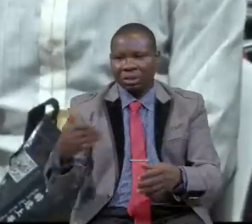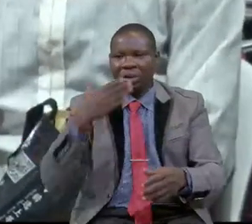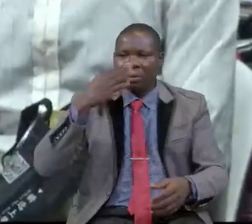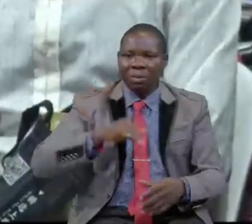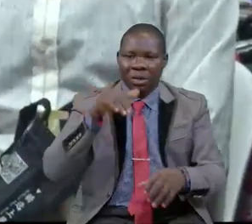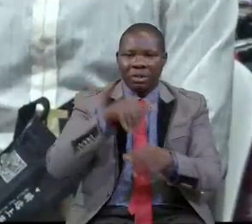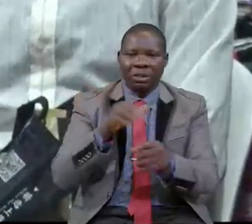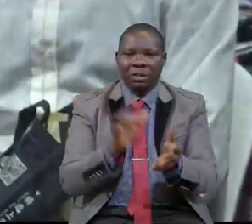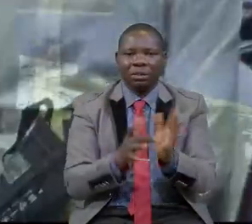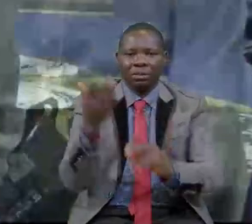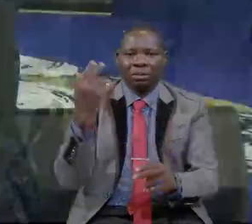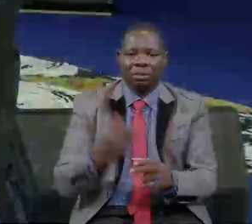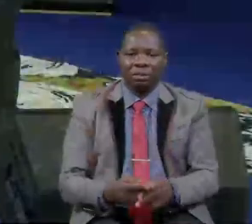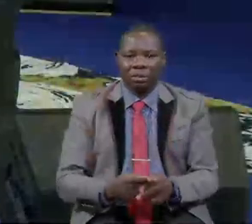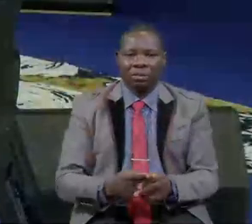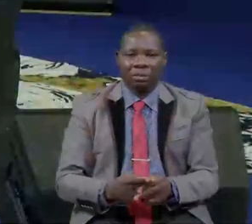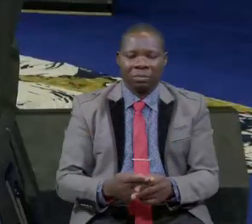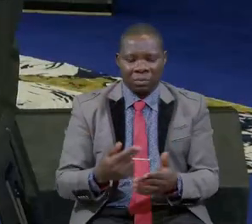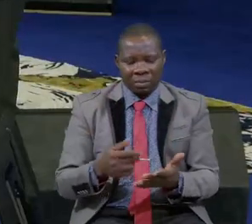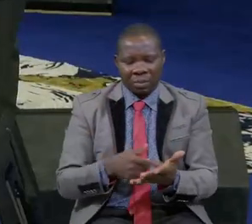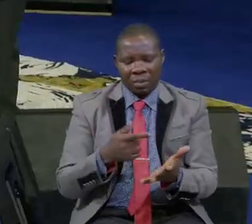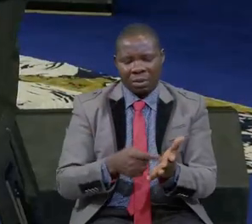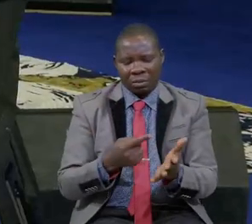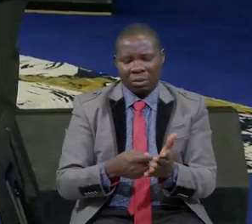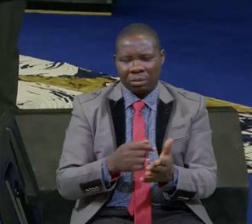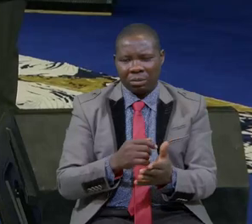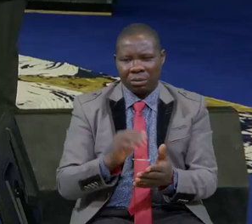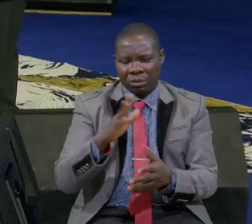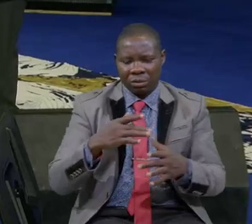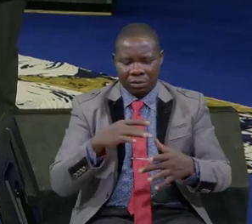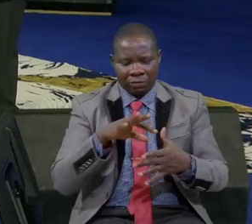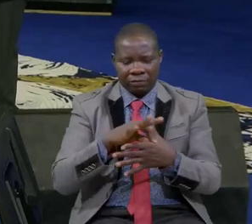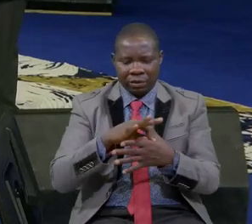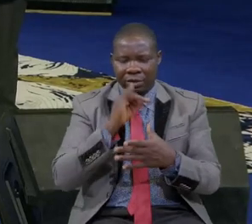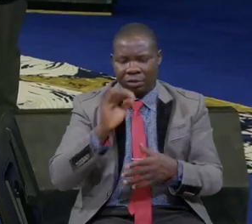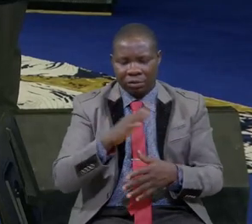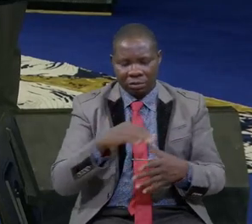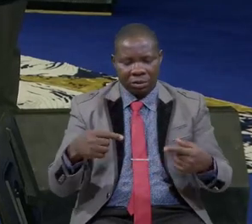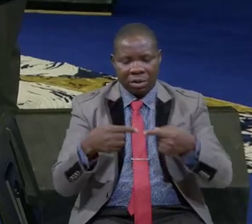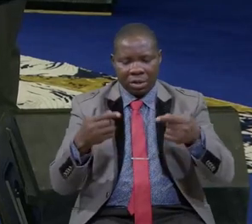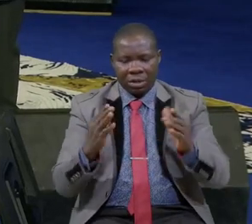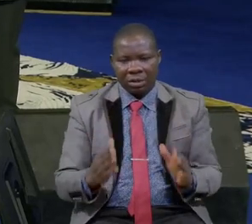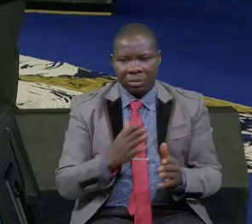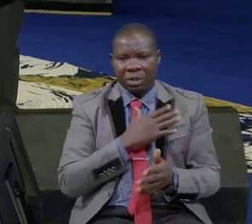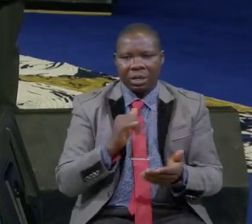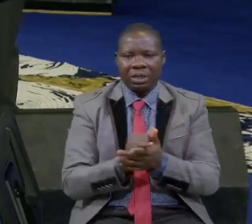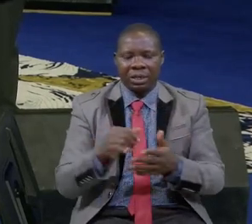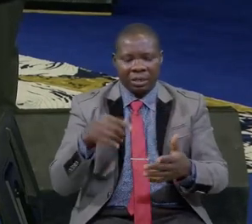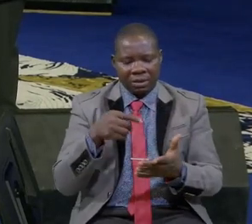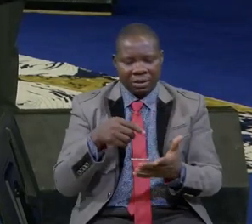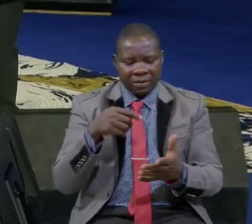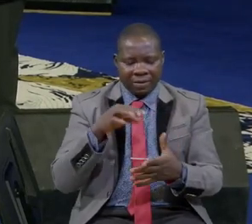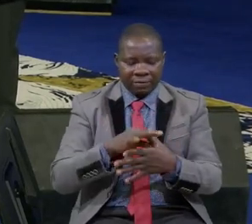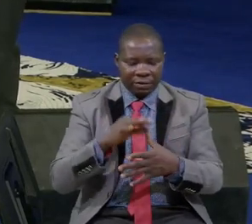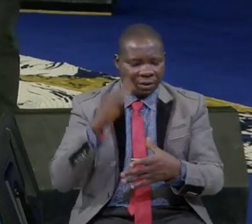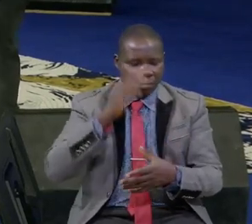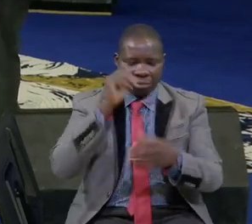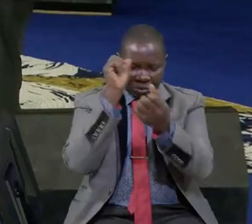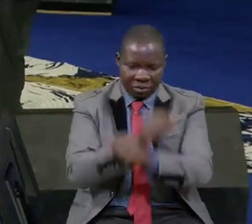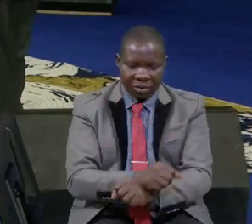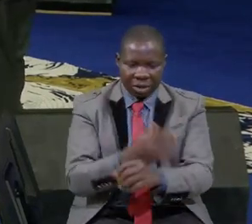Sometimes your flesh is your enemy. And that flesh will be conquered tonight. And you